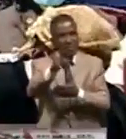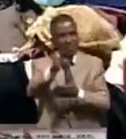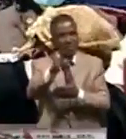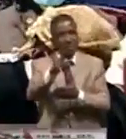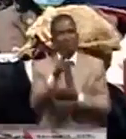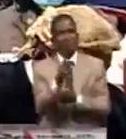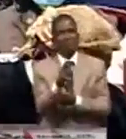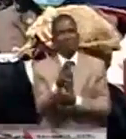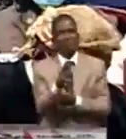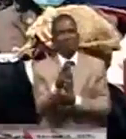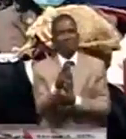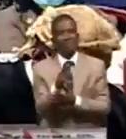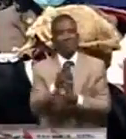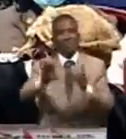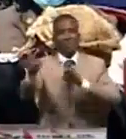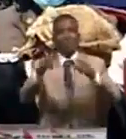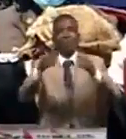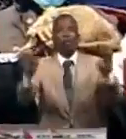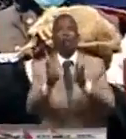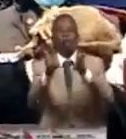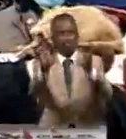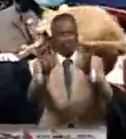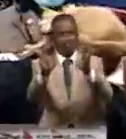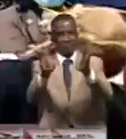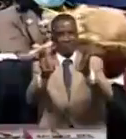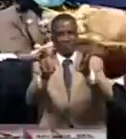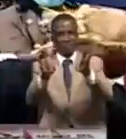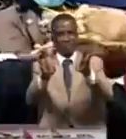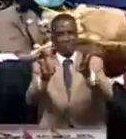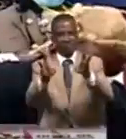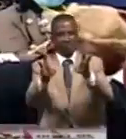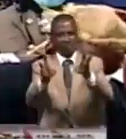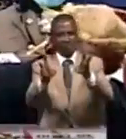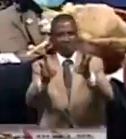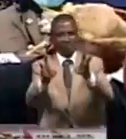the contrary. Because, my Lord,